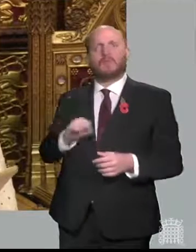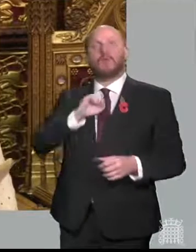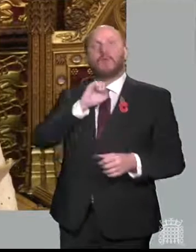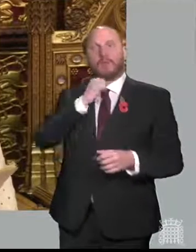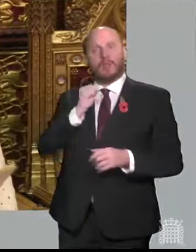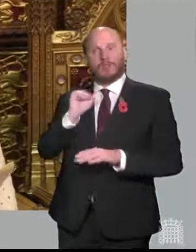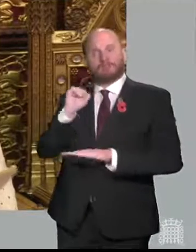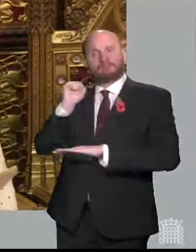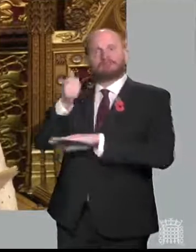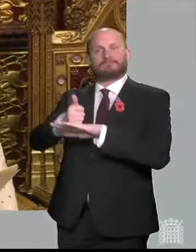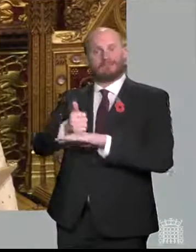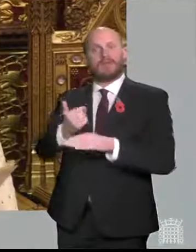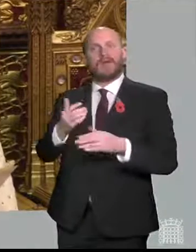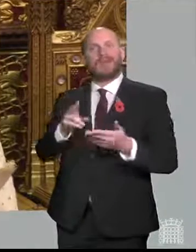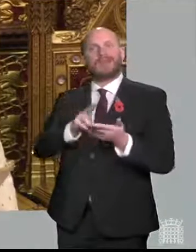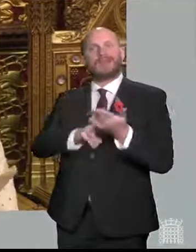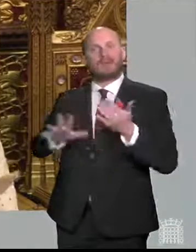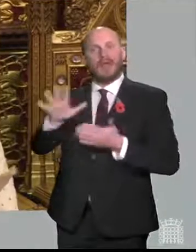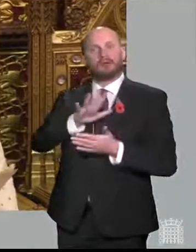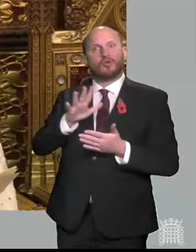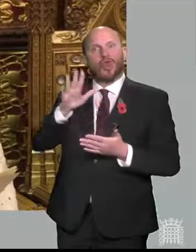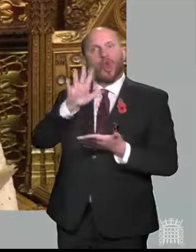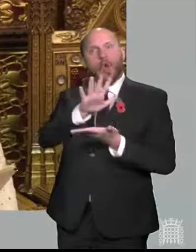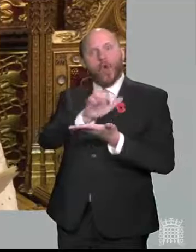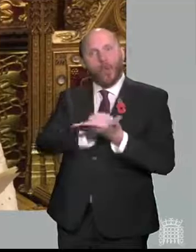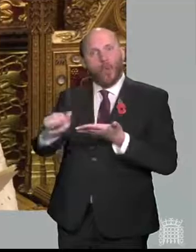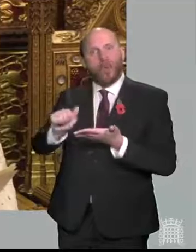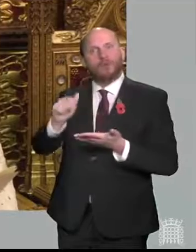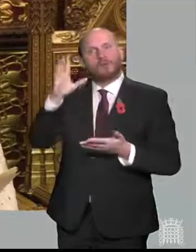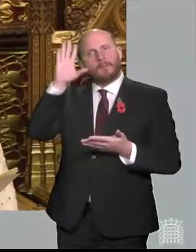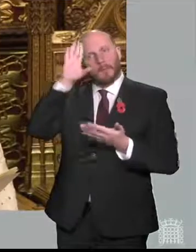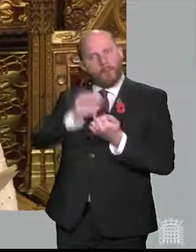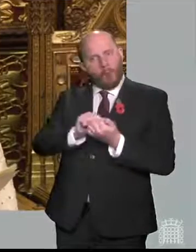Learning Centre in Victoria Tower Gardens.